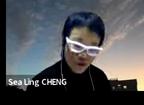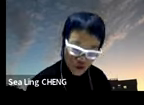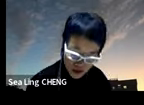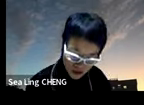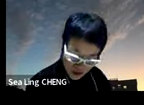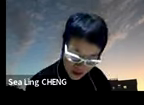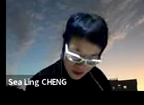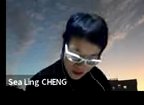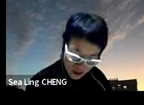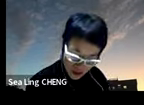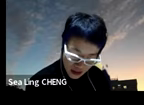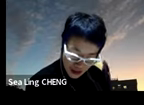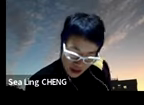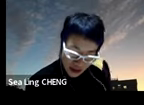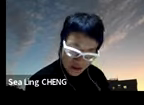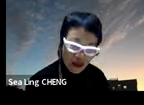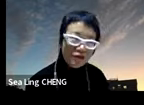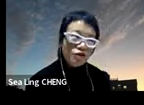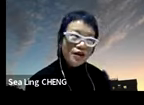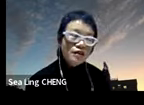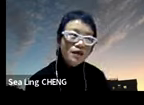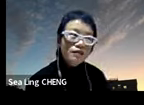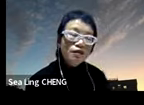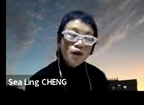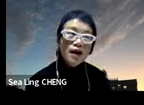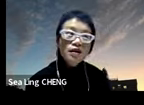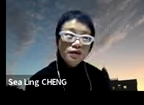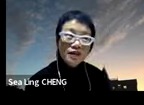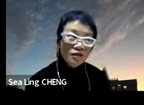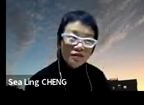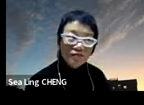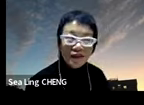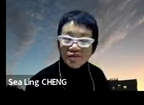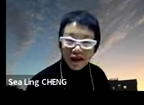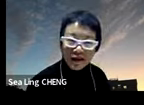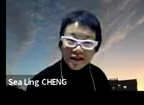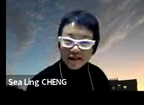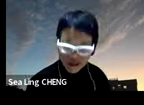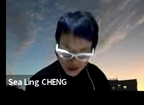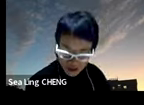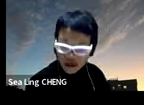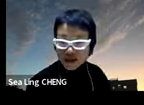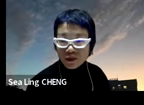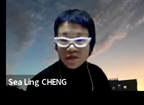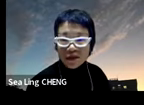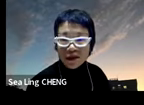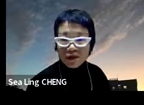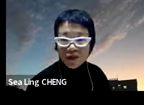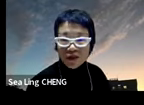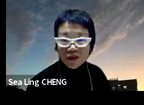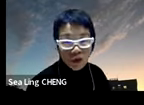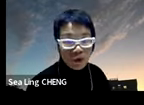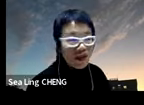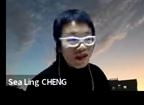the viewers of the exhibition came out talking about, wow, they look like my aunties. They look like the women that